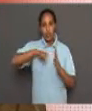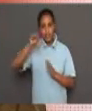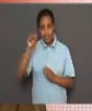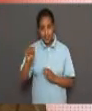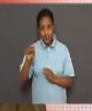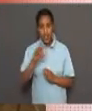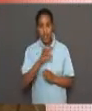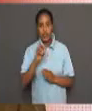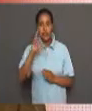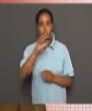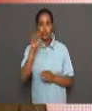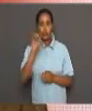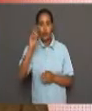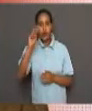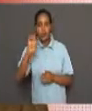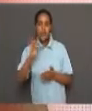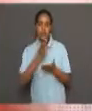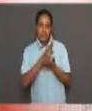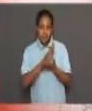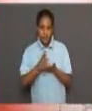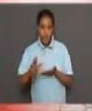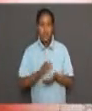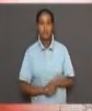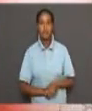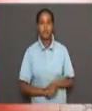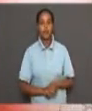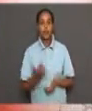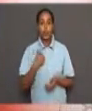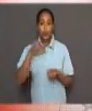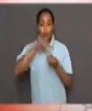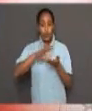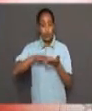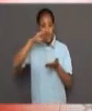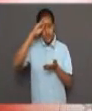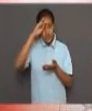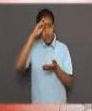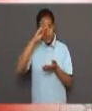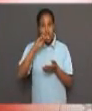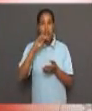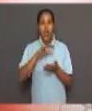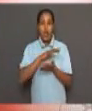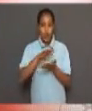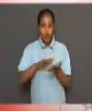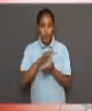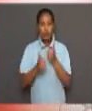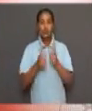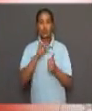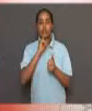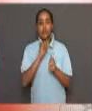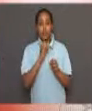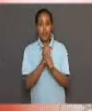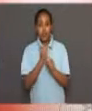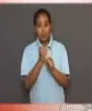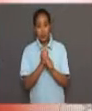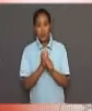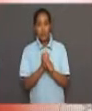electrolysis, and zone refining. We also learned that alloying, which is performed